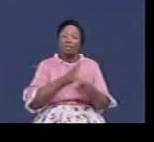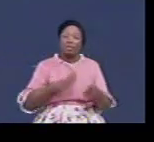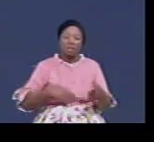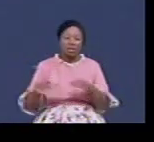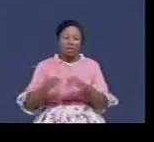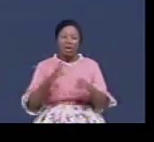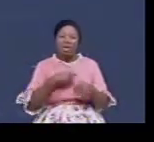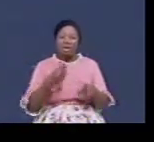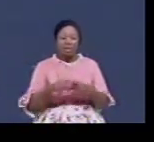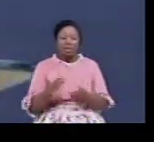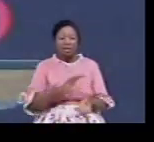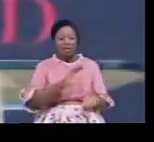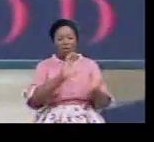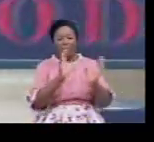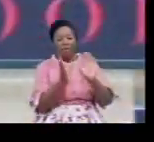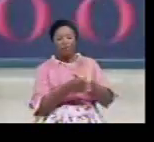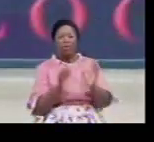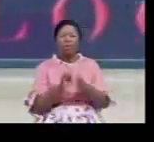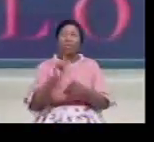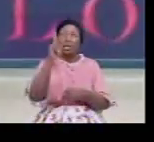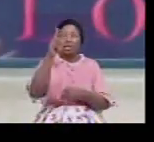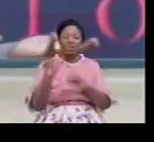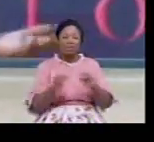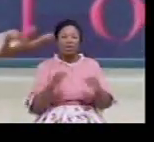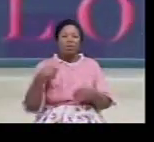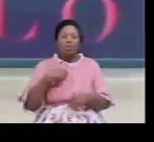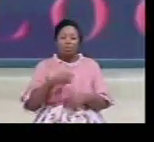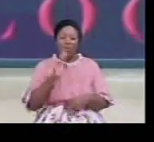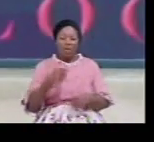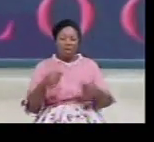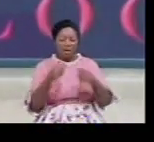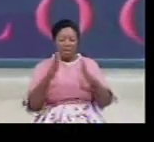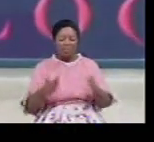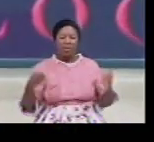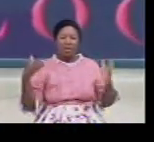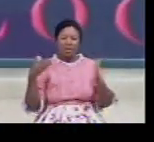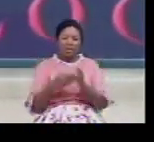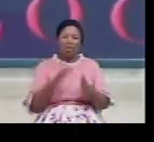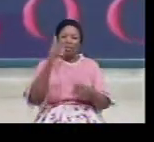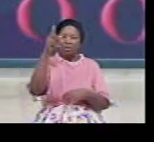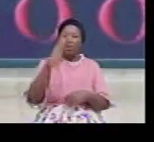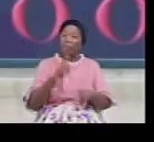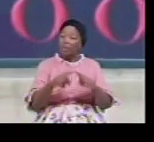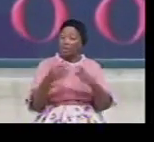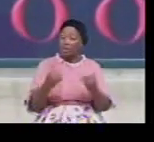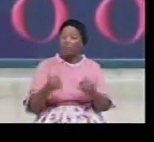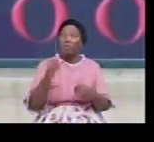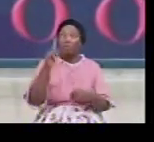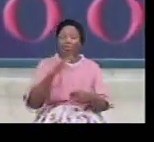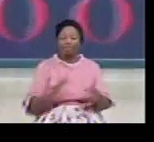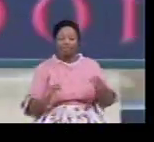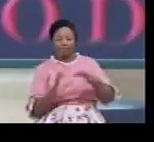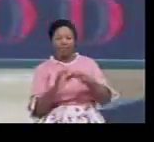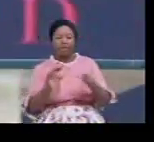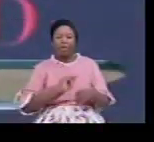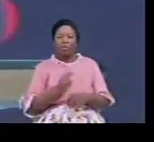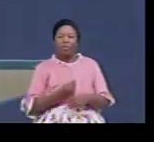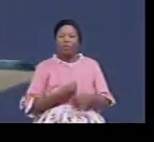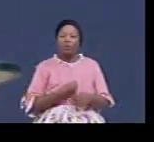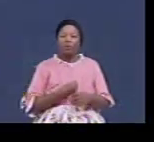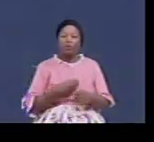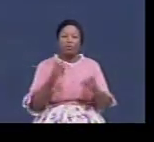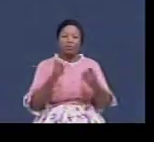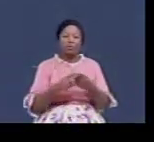he does. We were enemies against God, but now he reconciles us to God, and